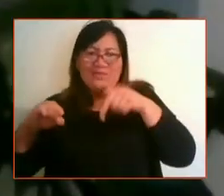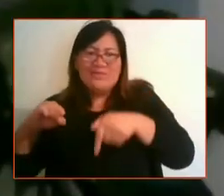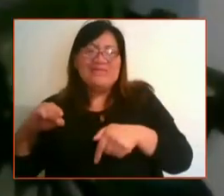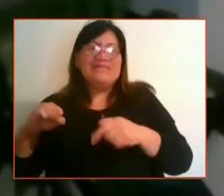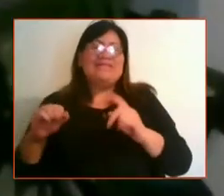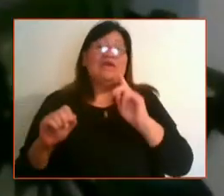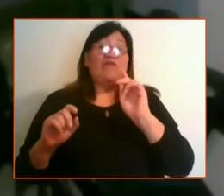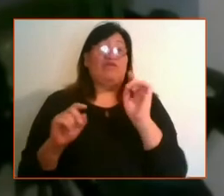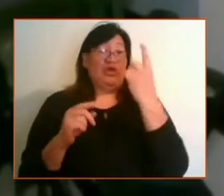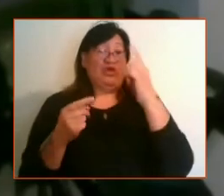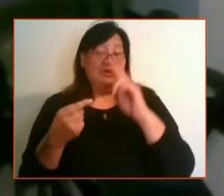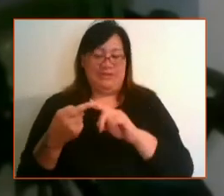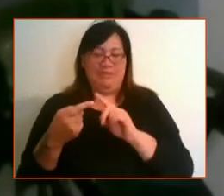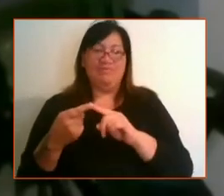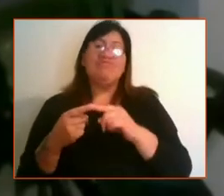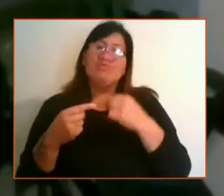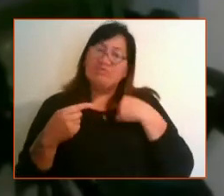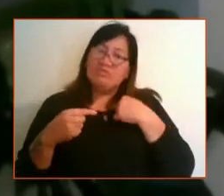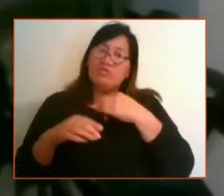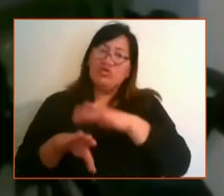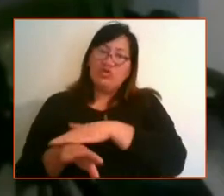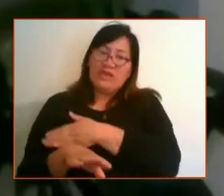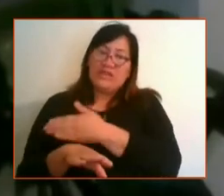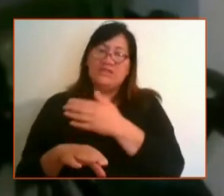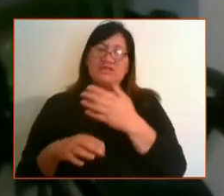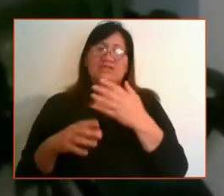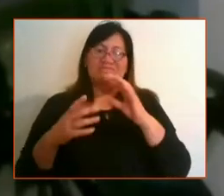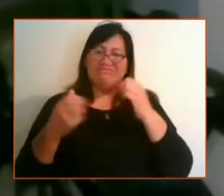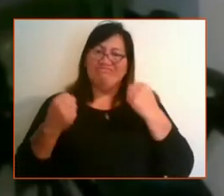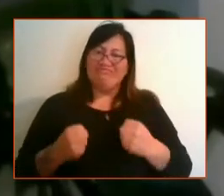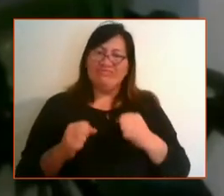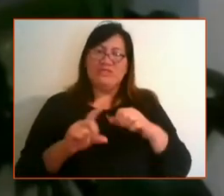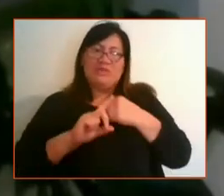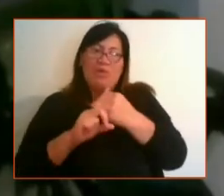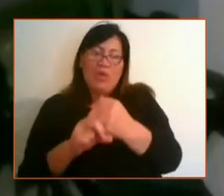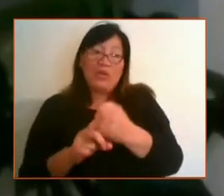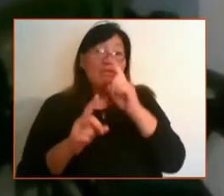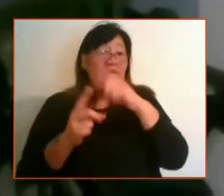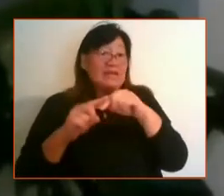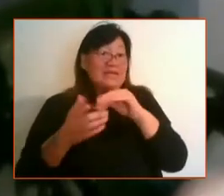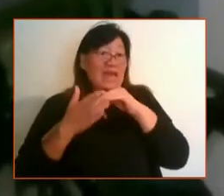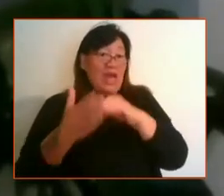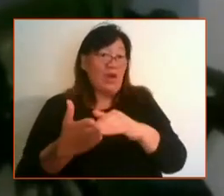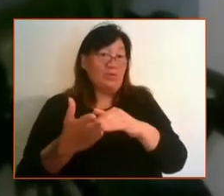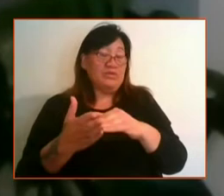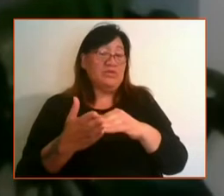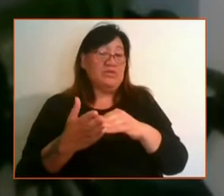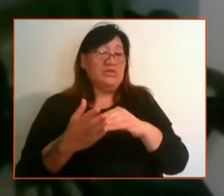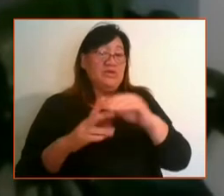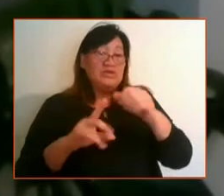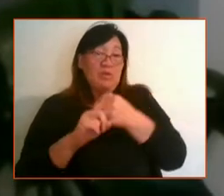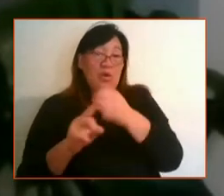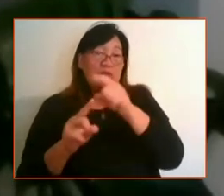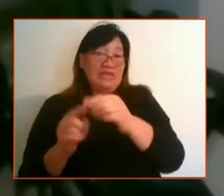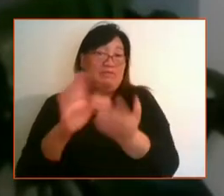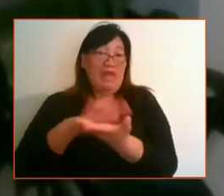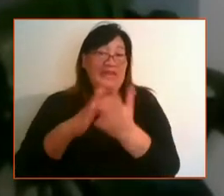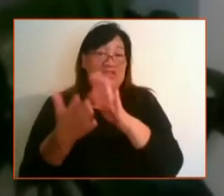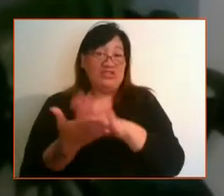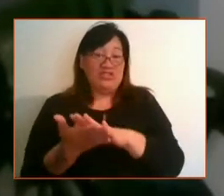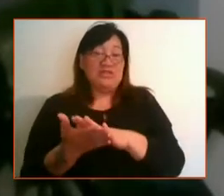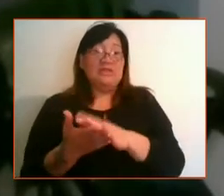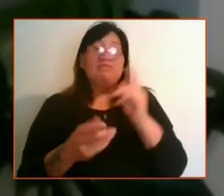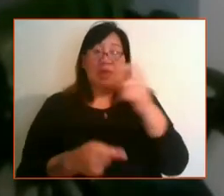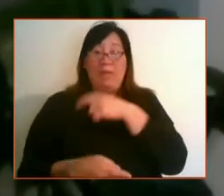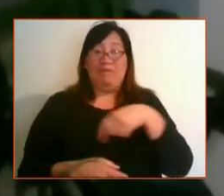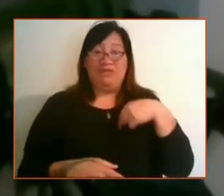that, of course, the Greens were in support of and helped to bring forward the support for that package, which the Minister acknowledged.